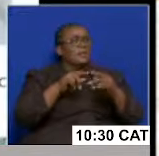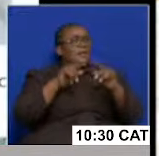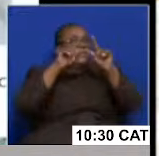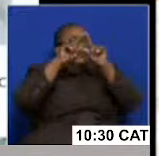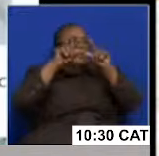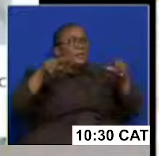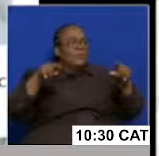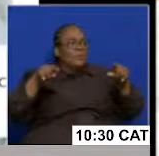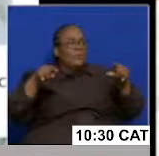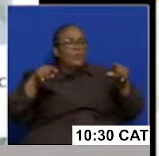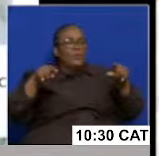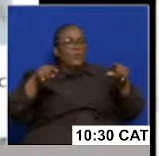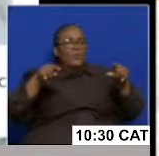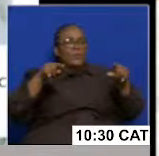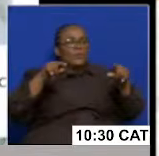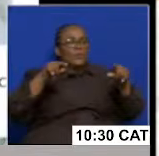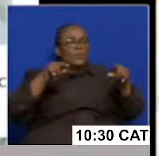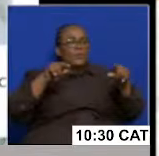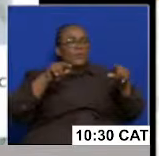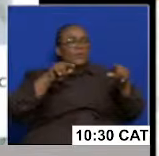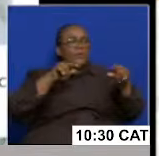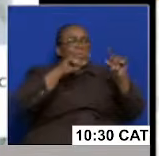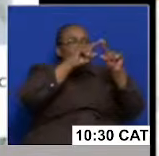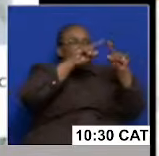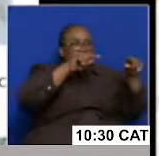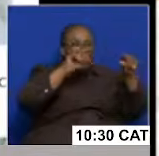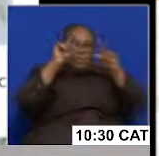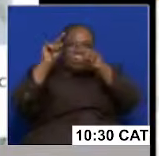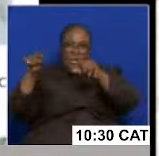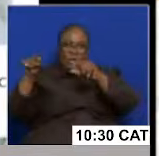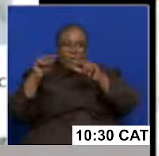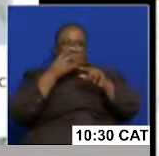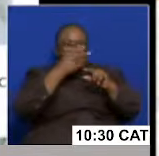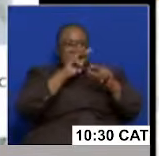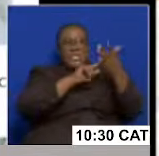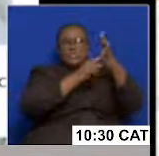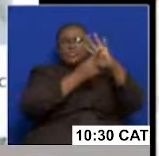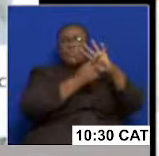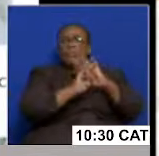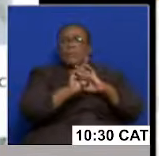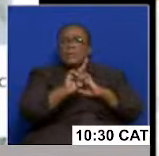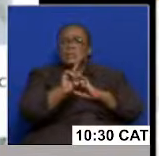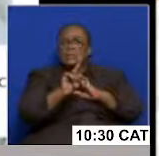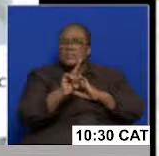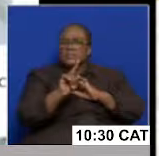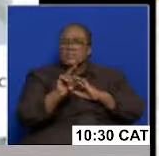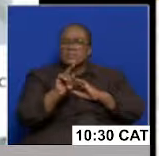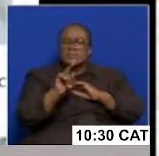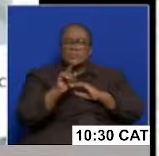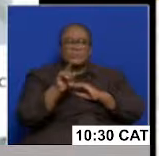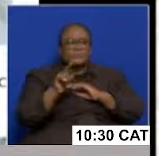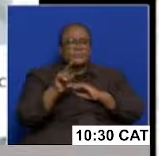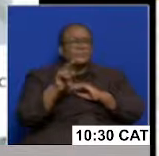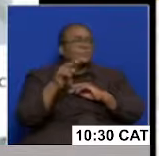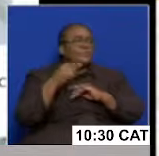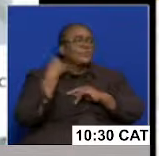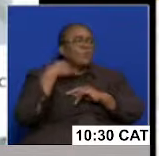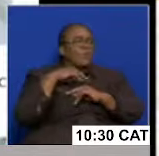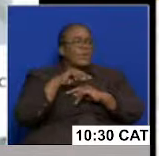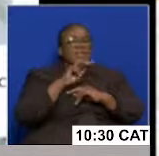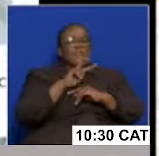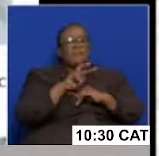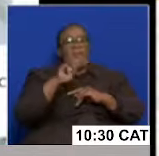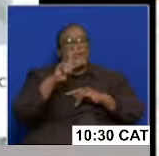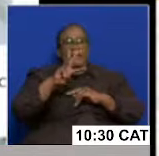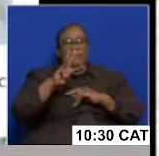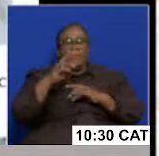Yes, I can see. What are they pointing towards? The white VW car. Is